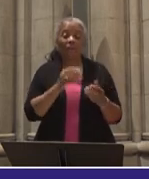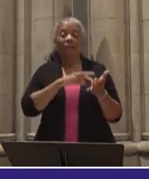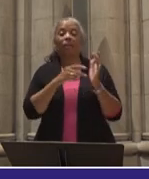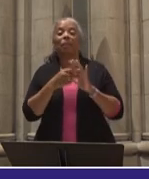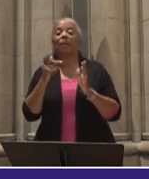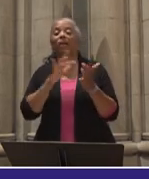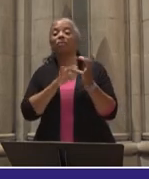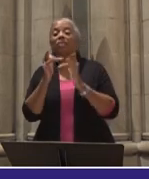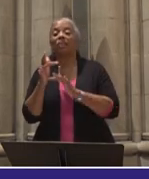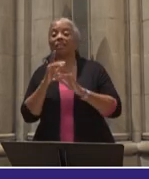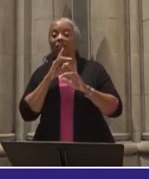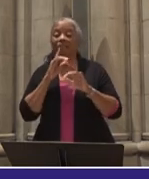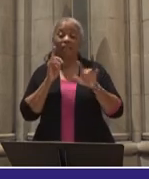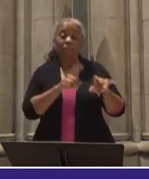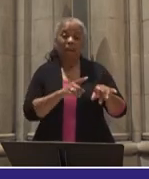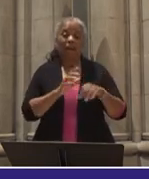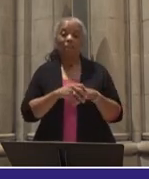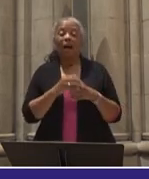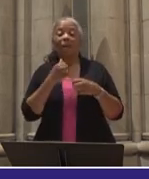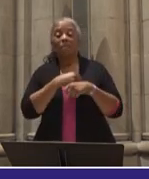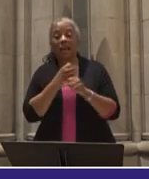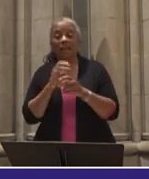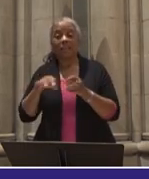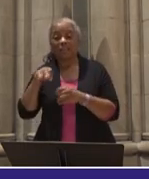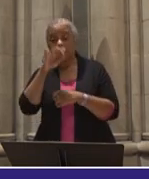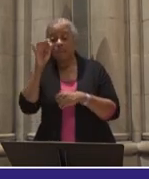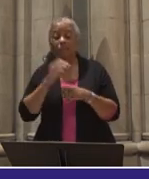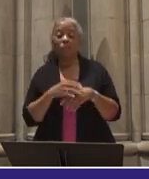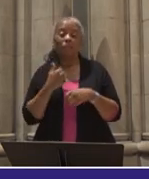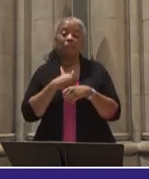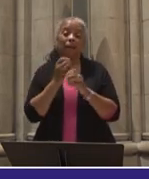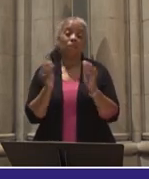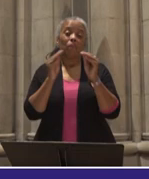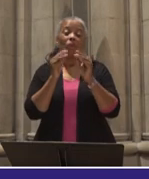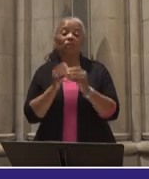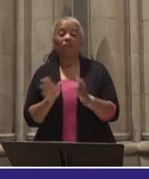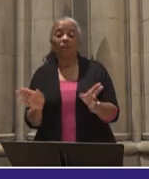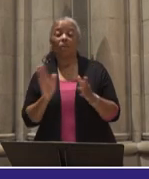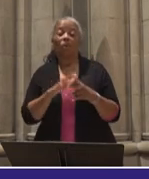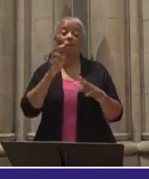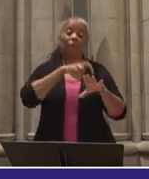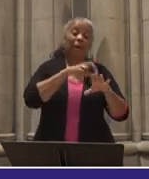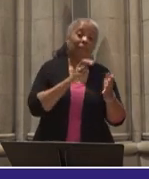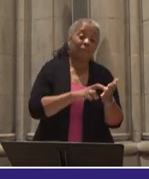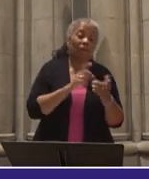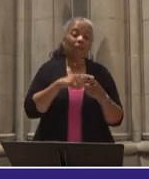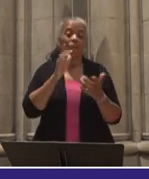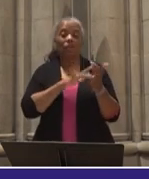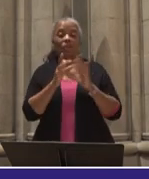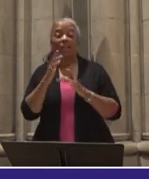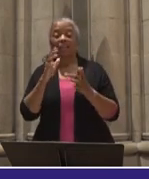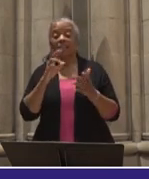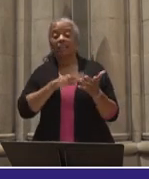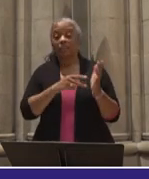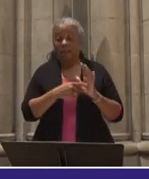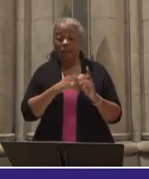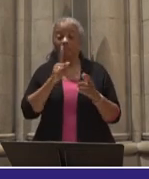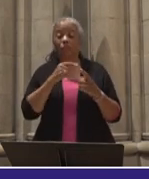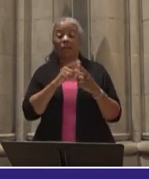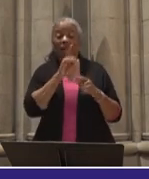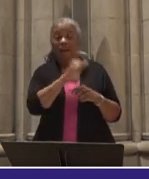by spiritualizing, generalizing, or making a metaphor of what Jesus means when he asked the rich man to give up his